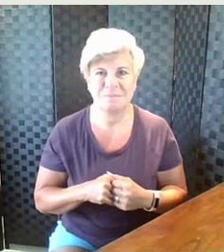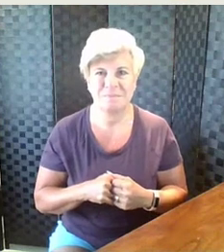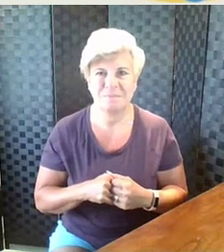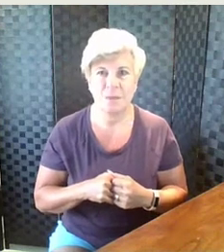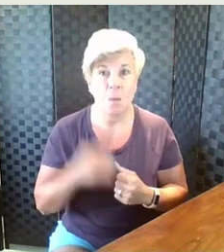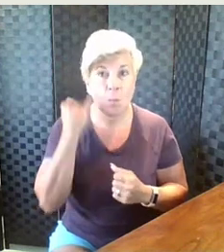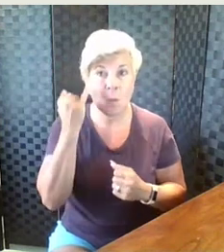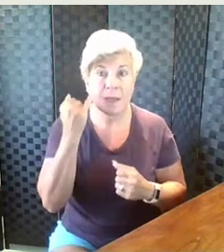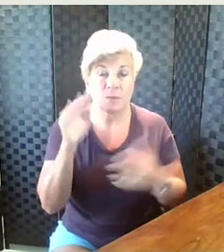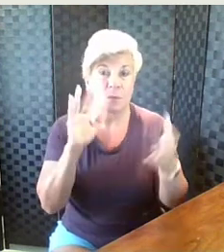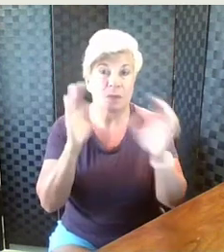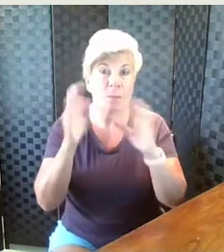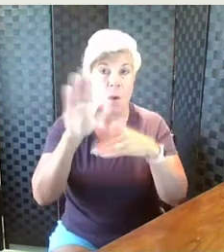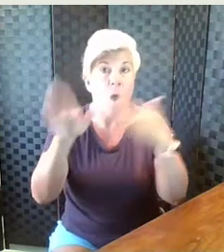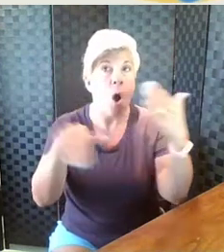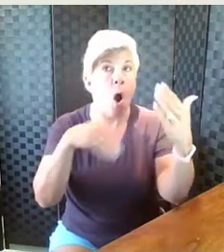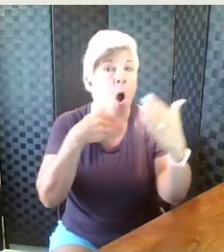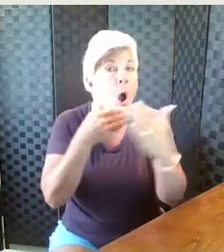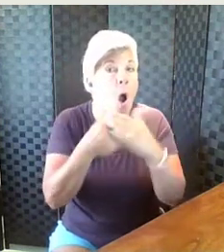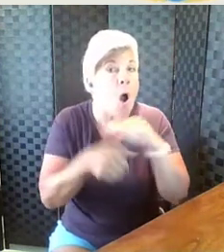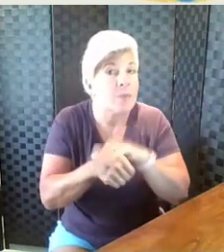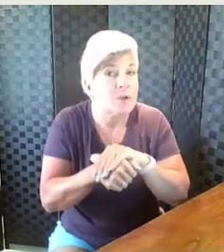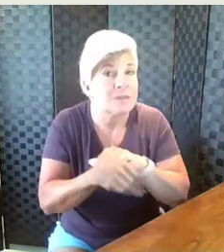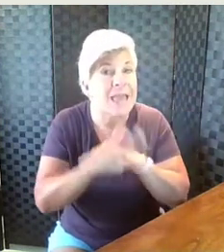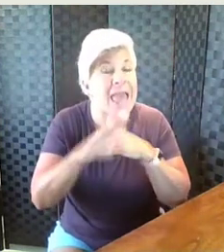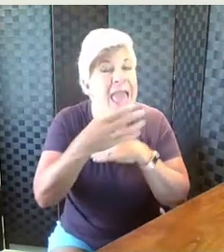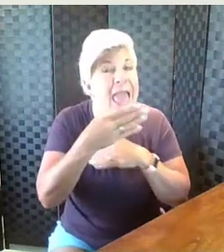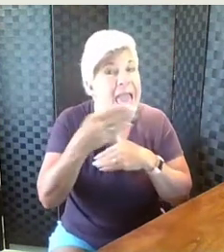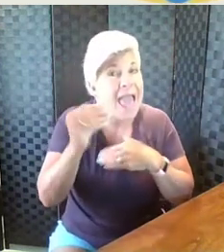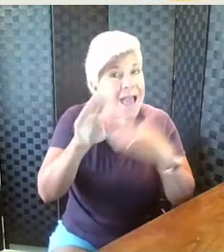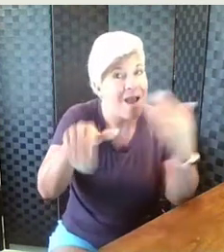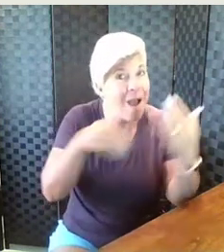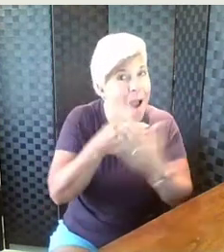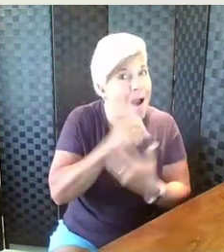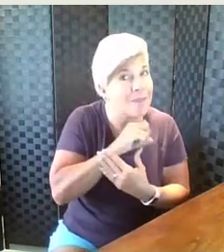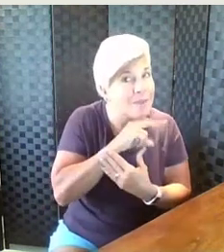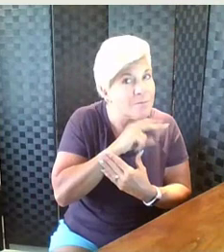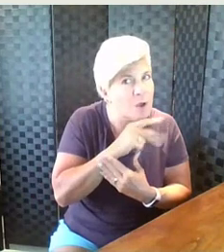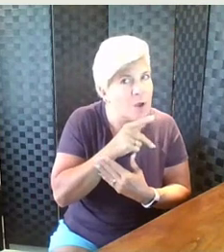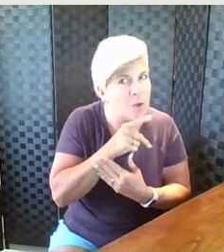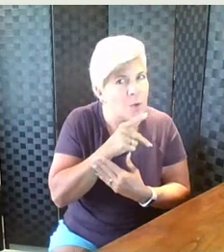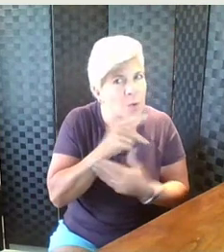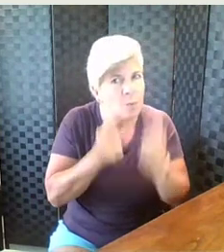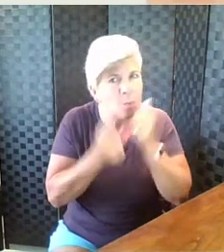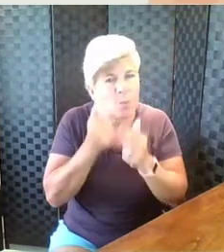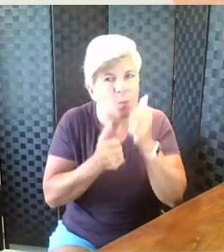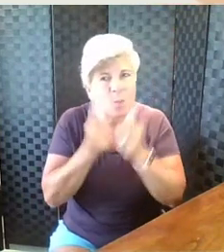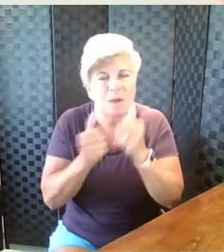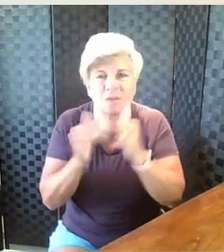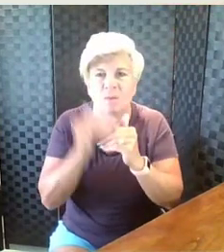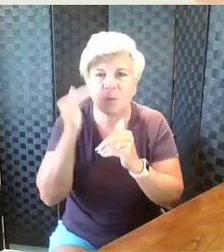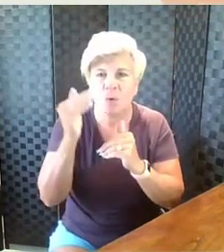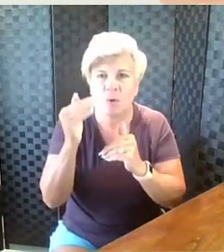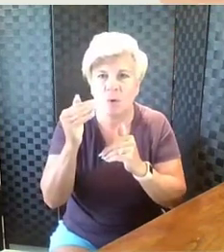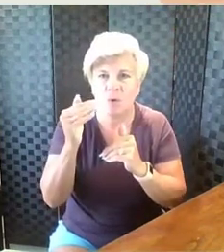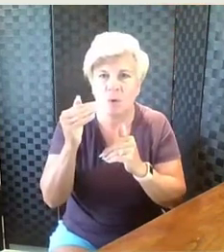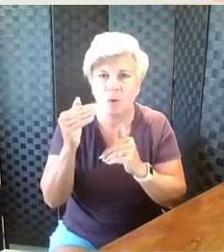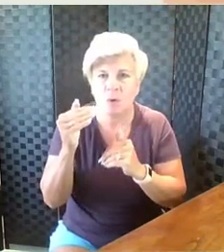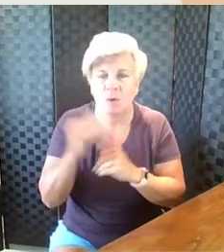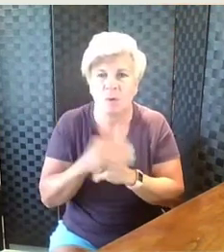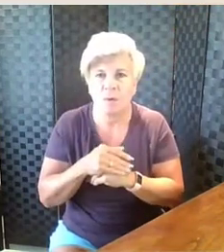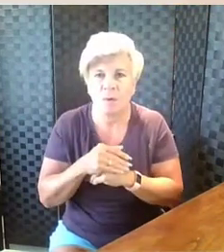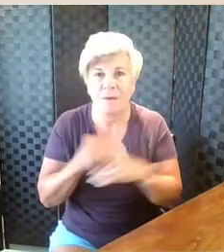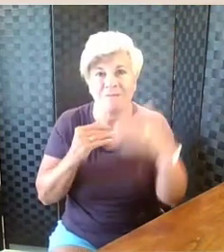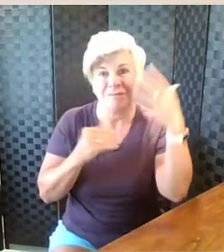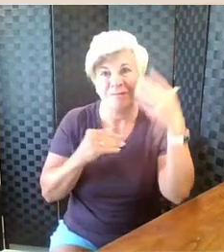And what if we compare all the turtles and all the frogs? Who will be more? There are more turtles.